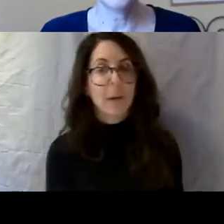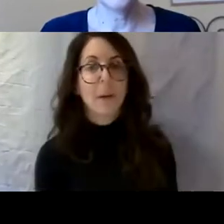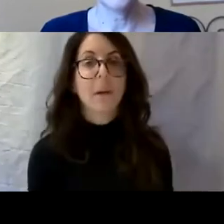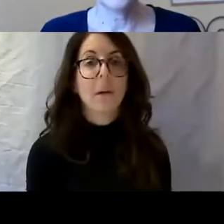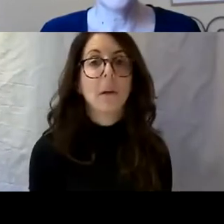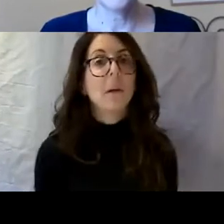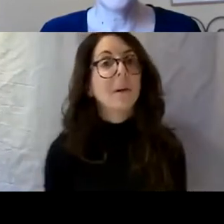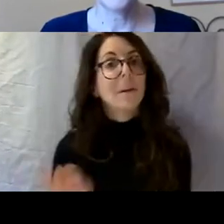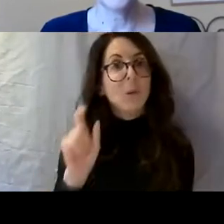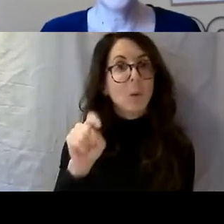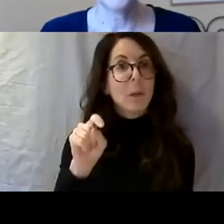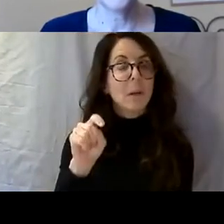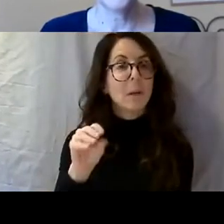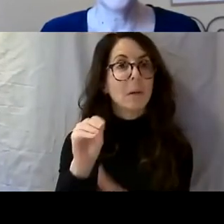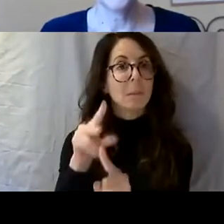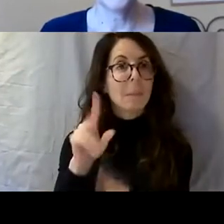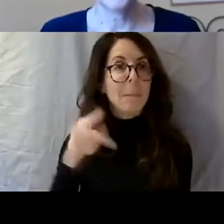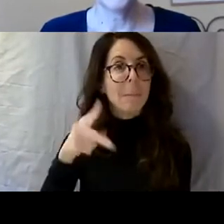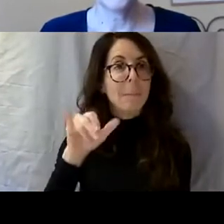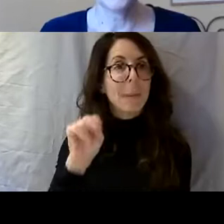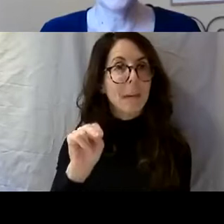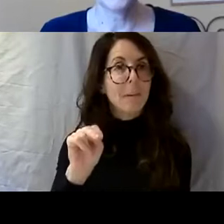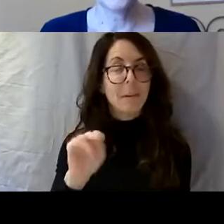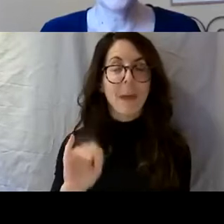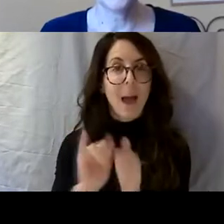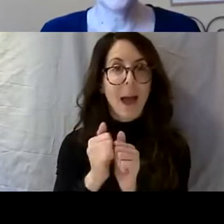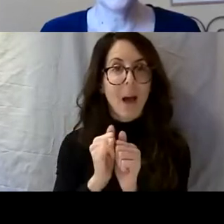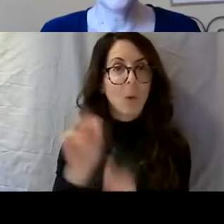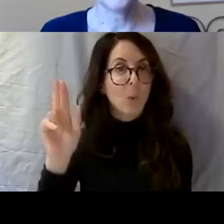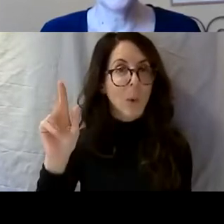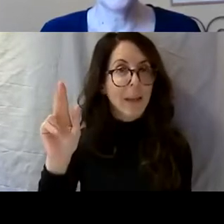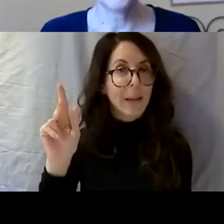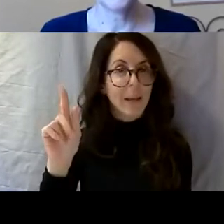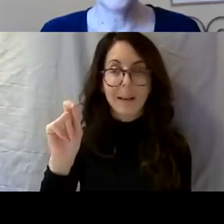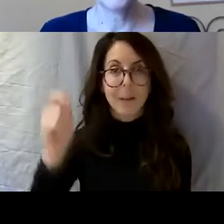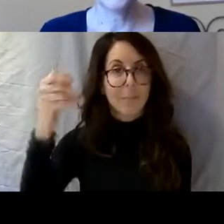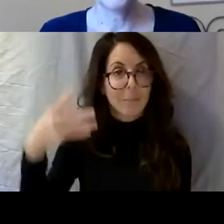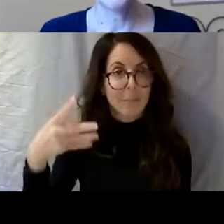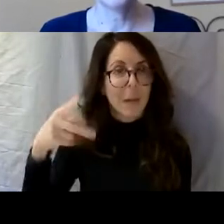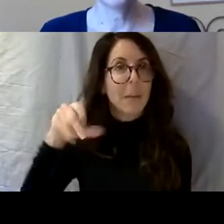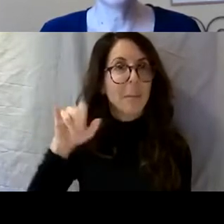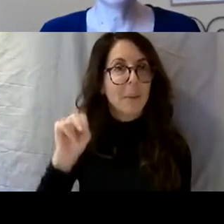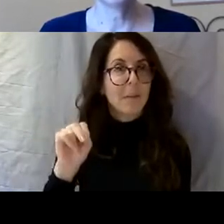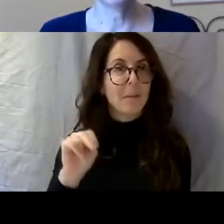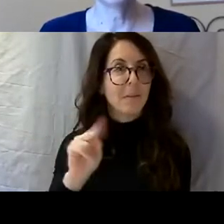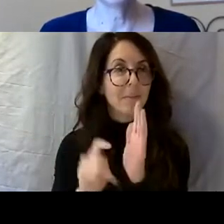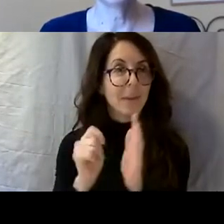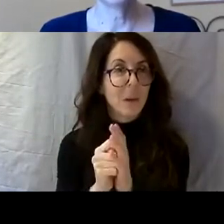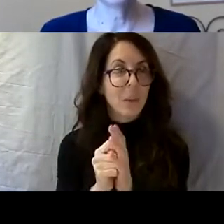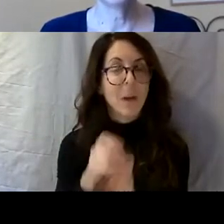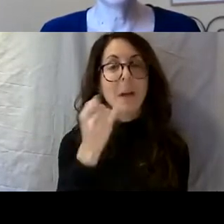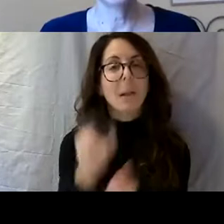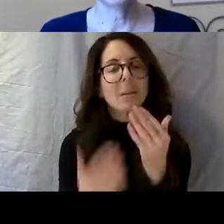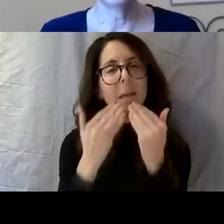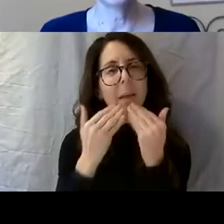Cindy's Zoom box bubble by right-clicking and selecting Pin Video. And lastly, I'd like to thank our donors